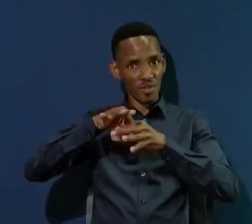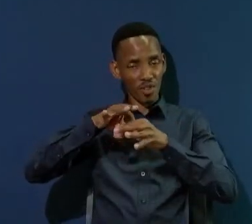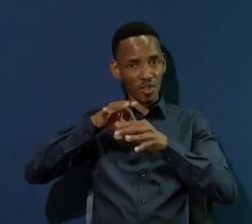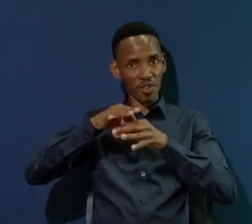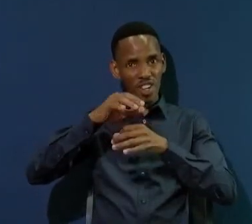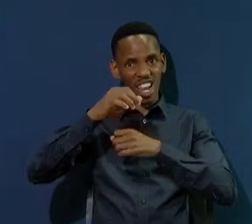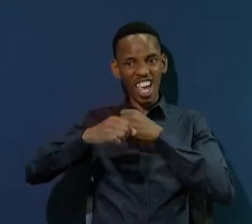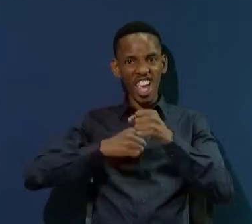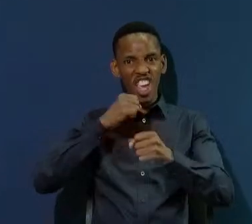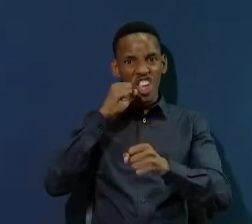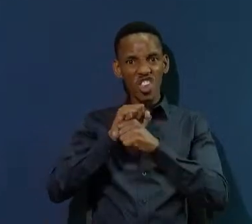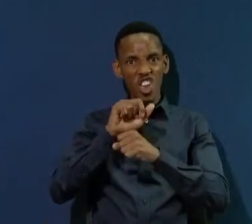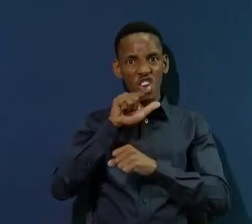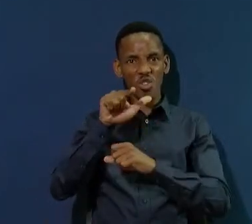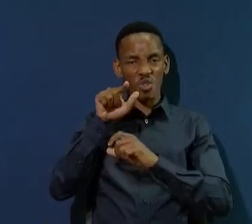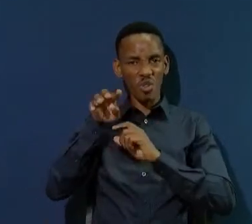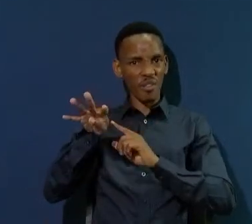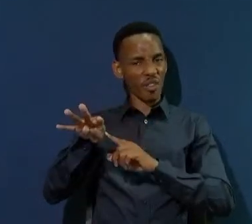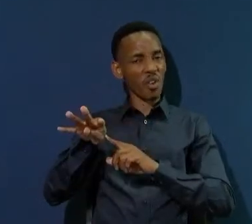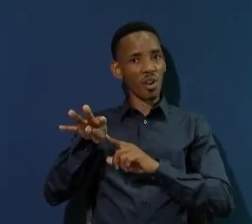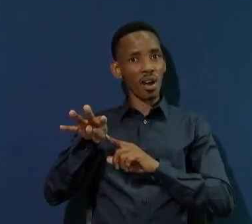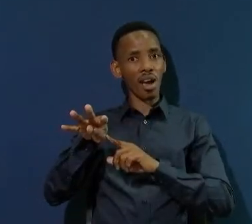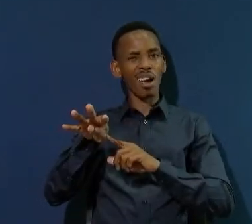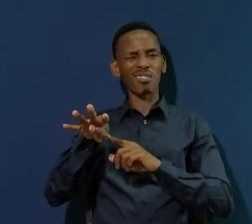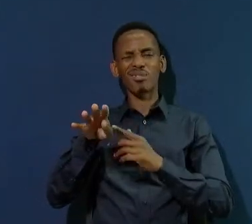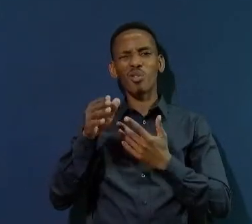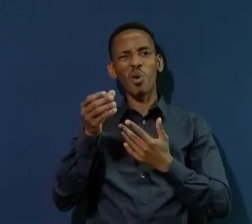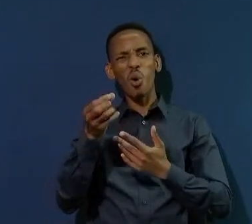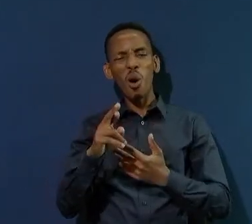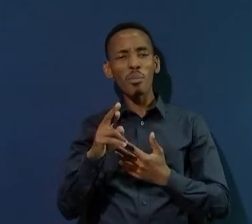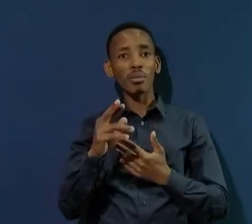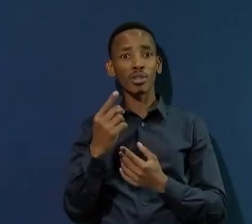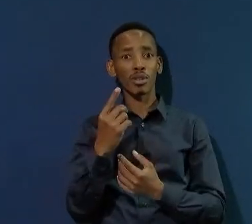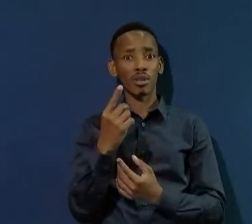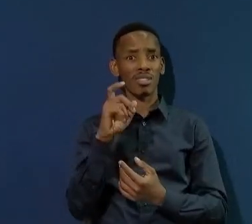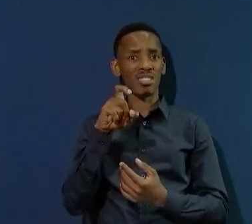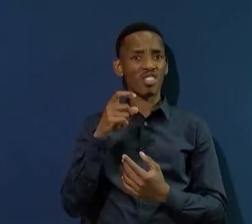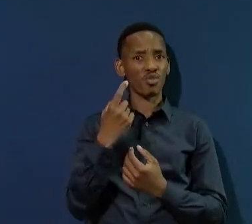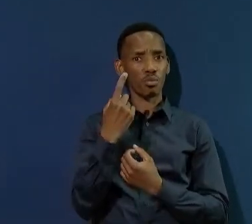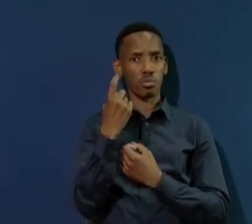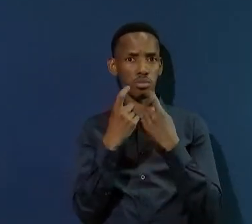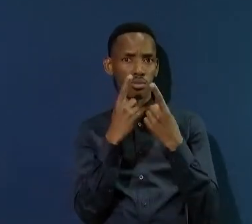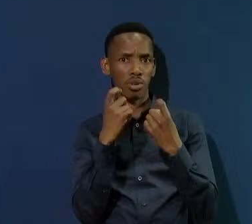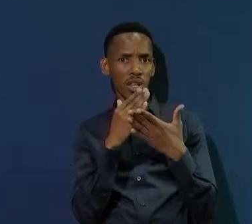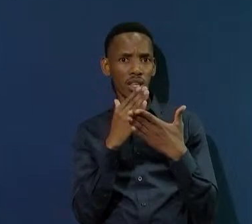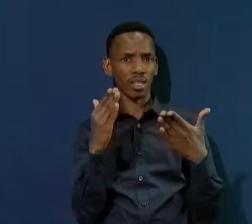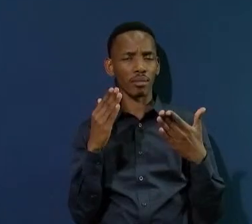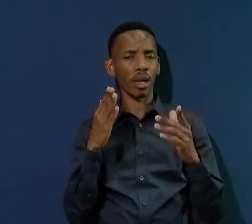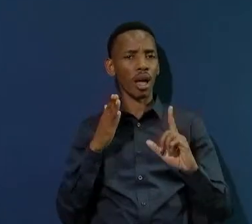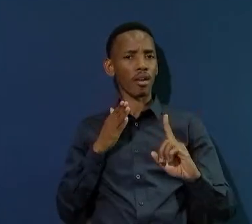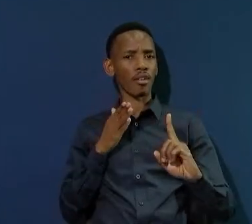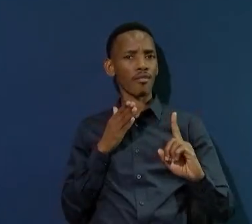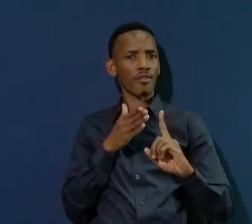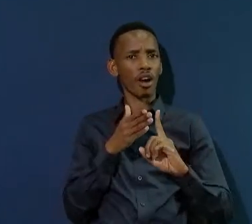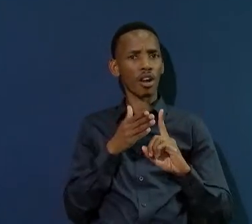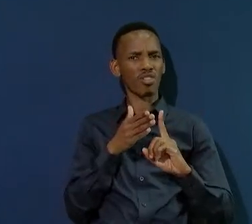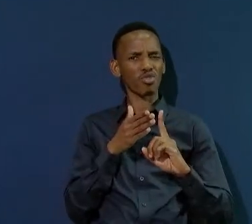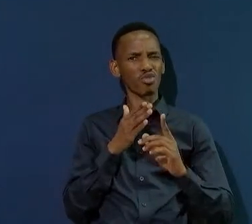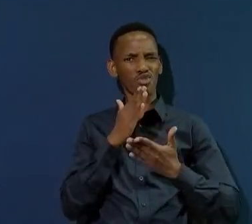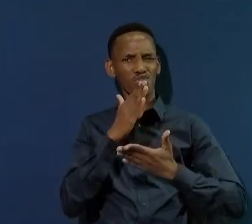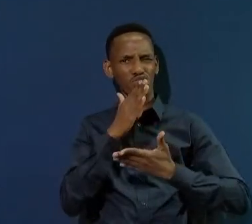re le mo go oneo le gongwe o na le potso e leng gore o na le yone e itebagantseng le tse